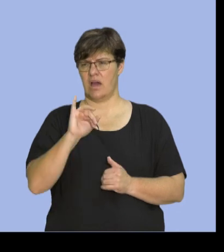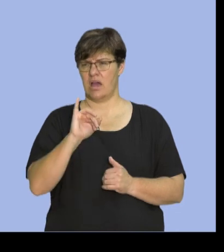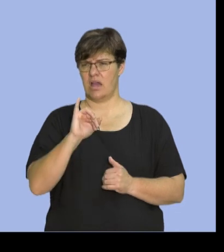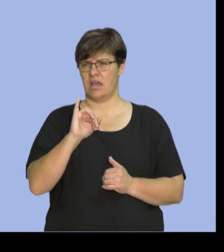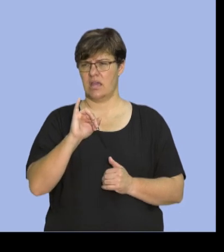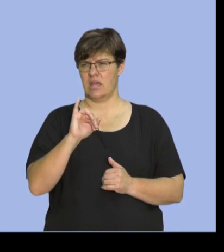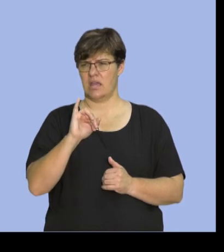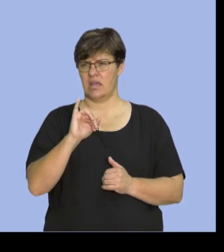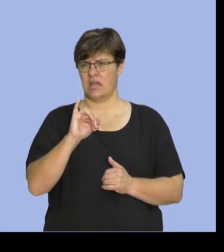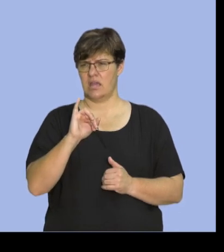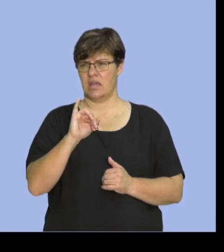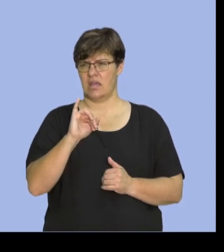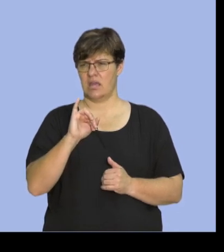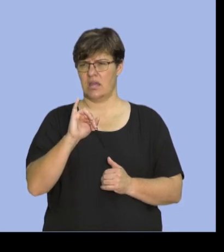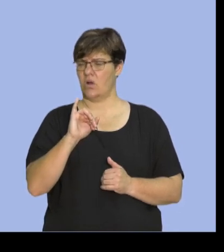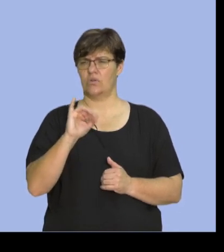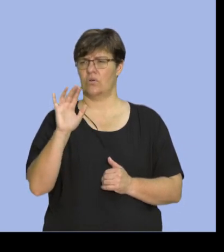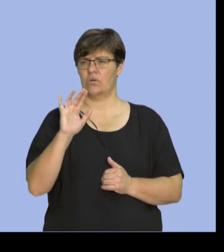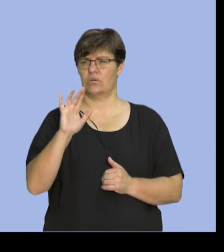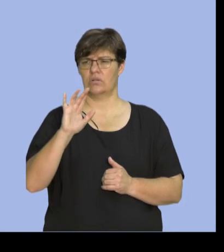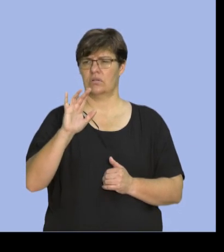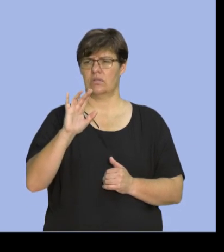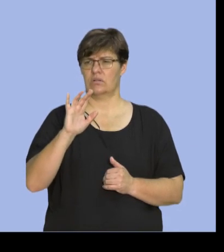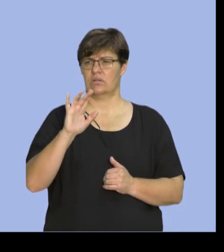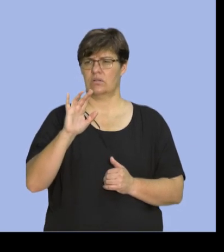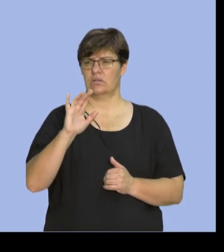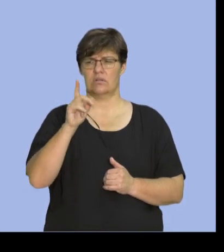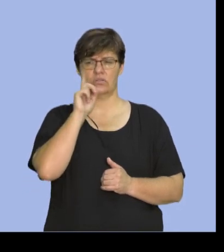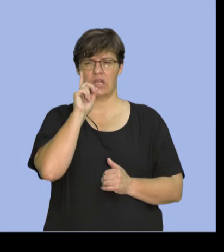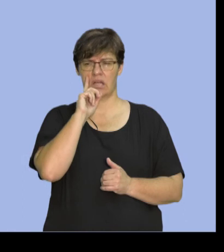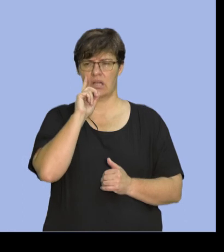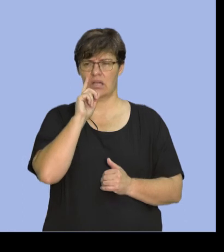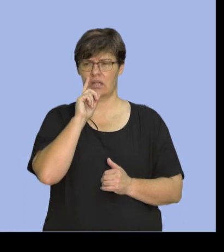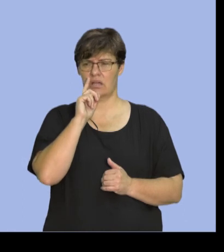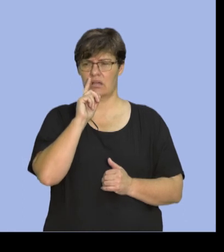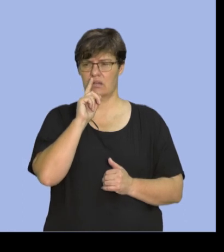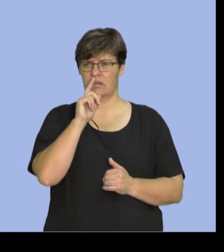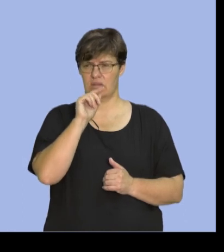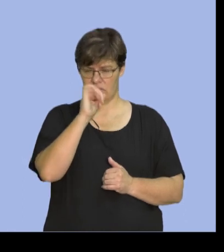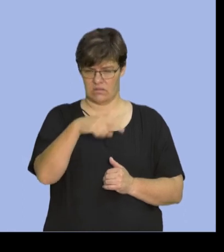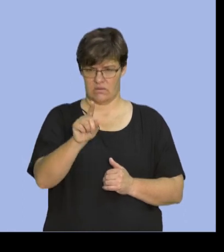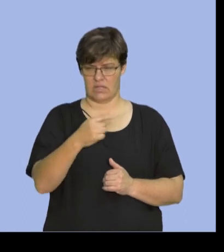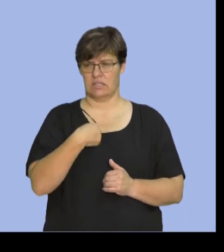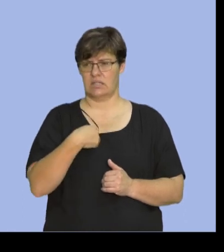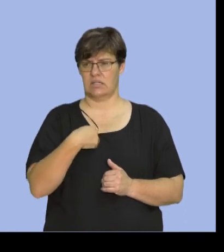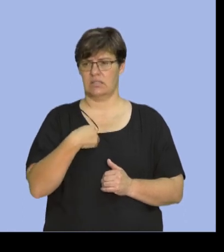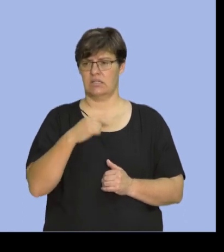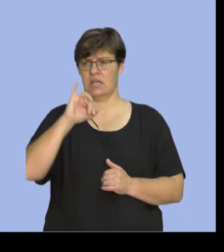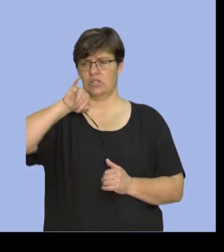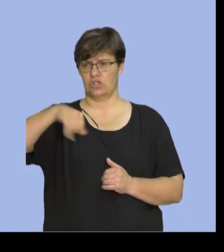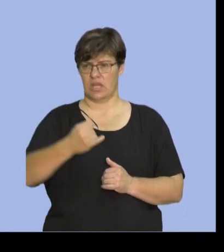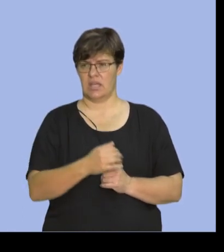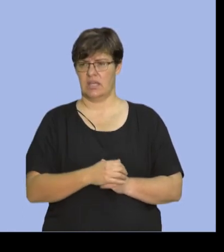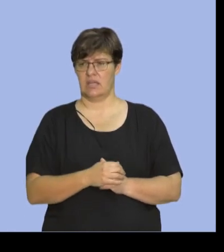was the okay, so we just got to check that structure L was the vacuole, and structure J, if we go